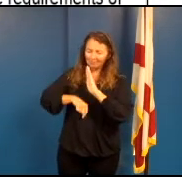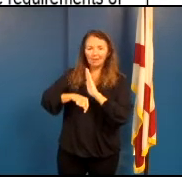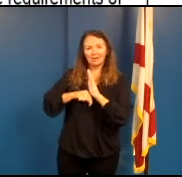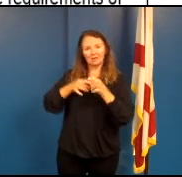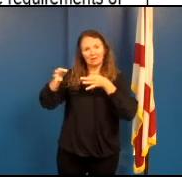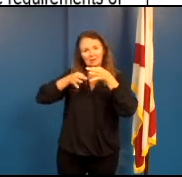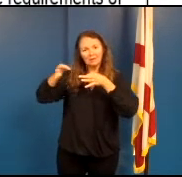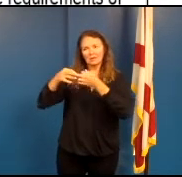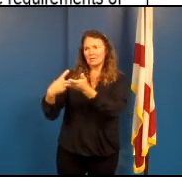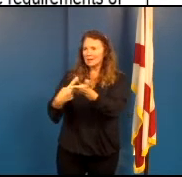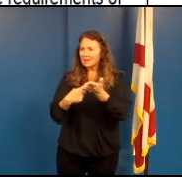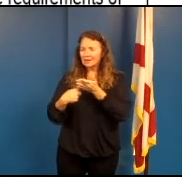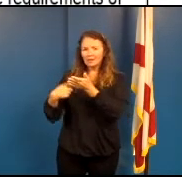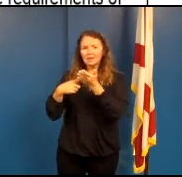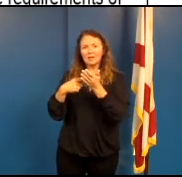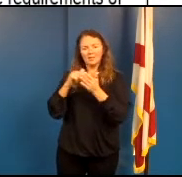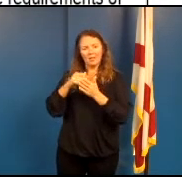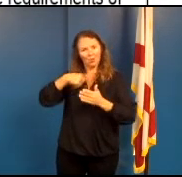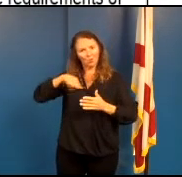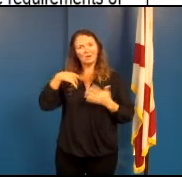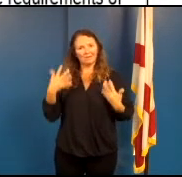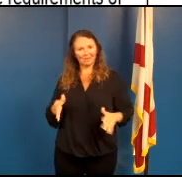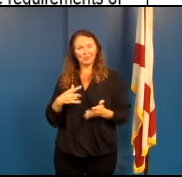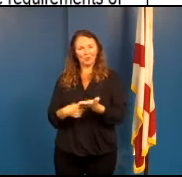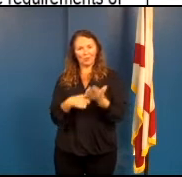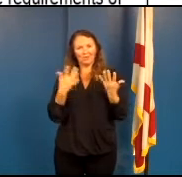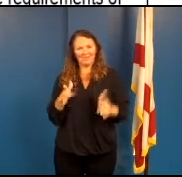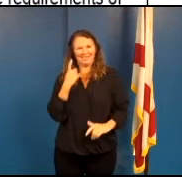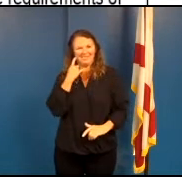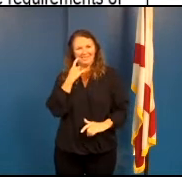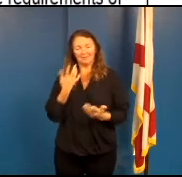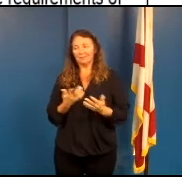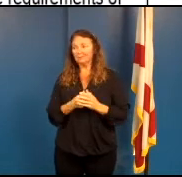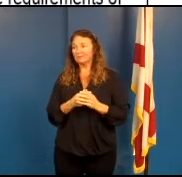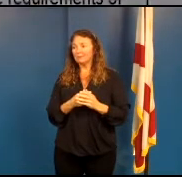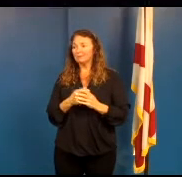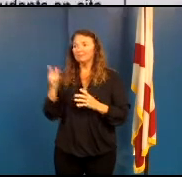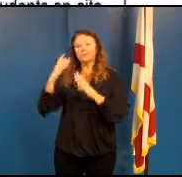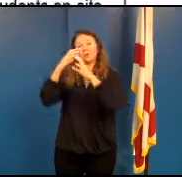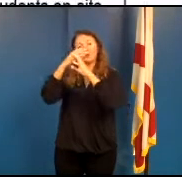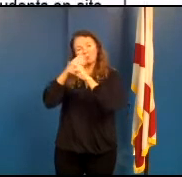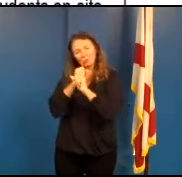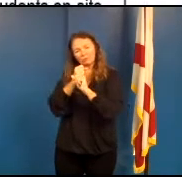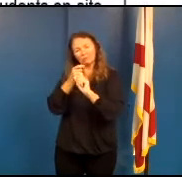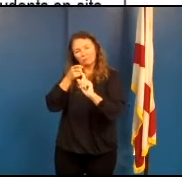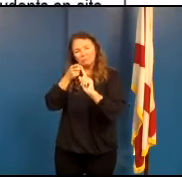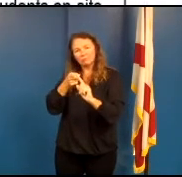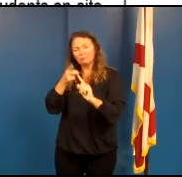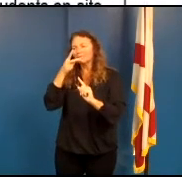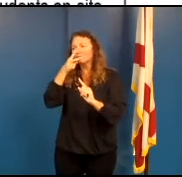discussions that we did have. The next slide gives you a little bit of a brief opportunity to